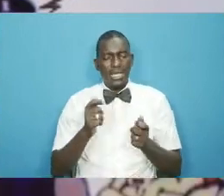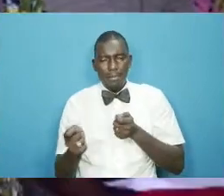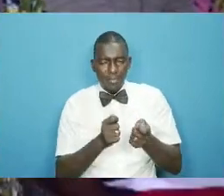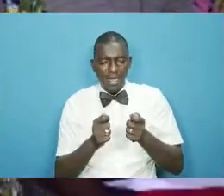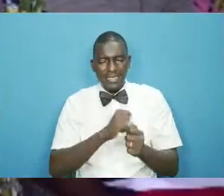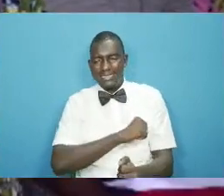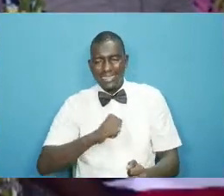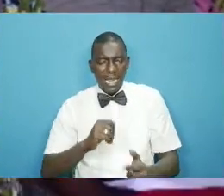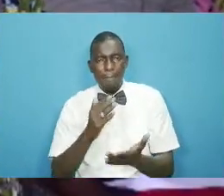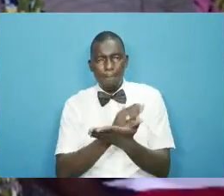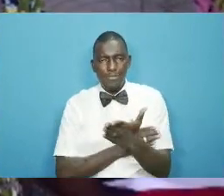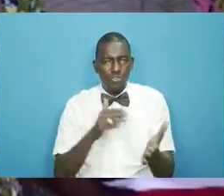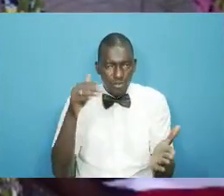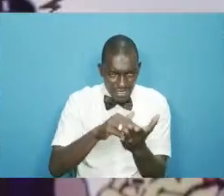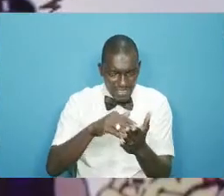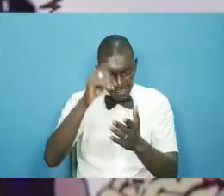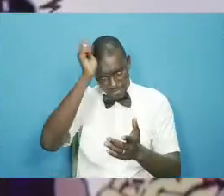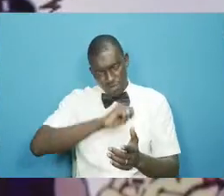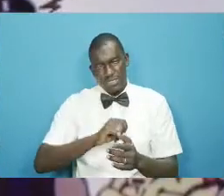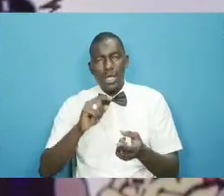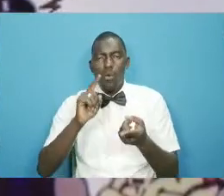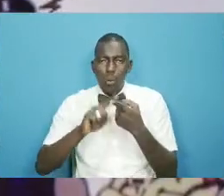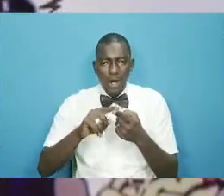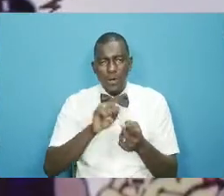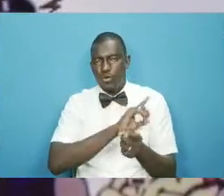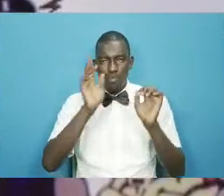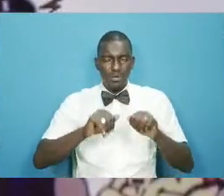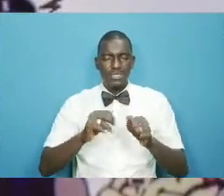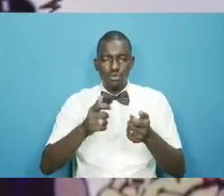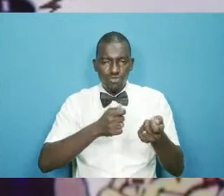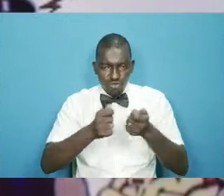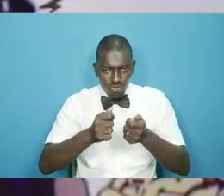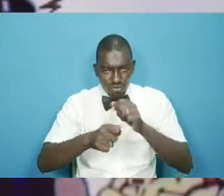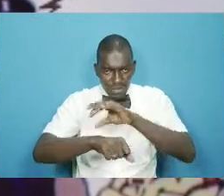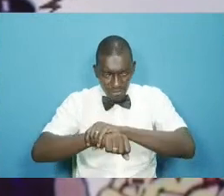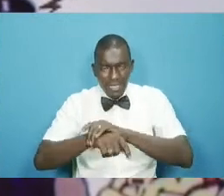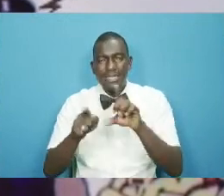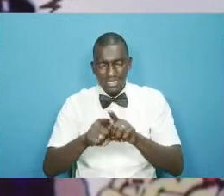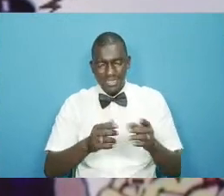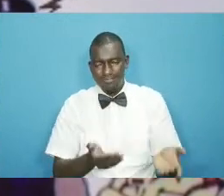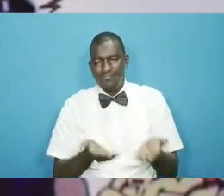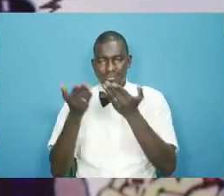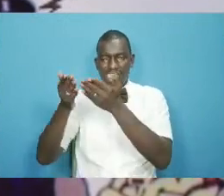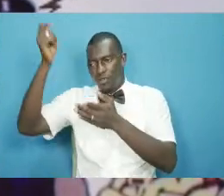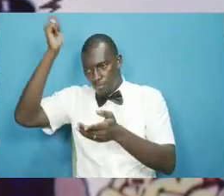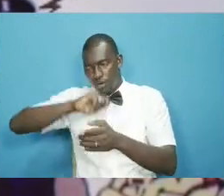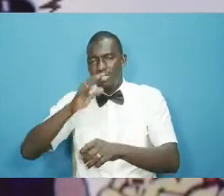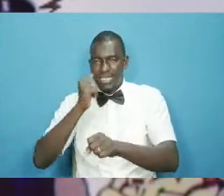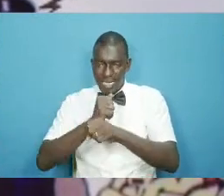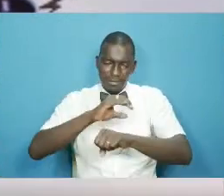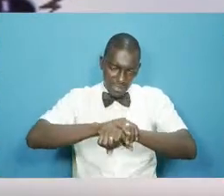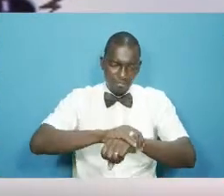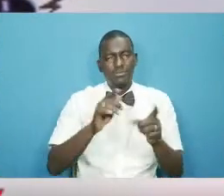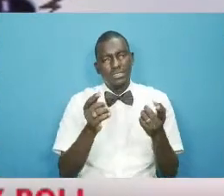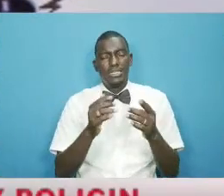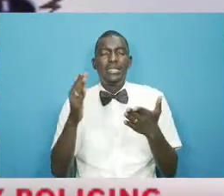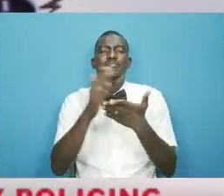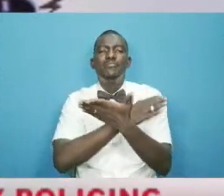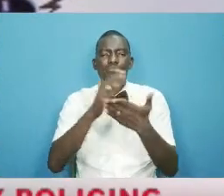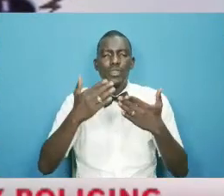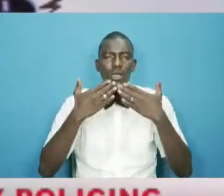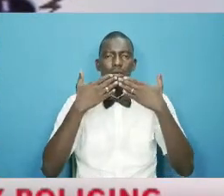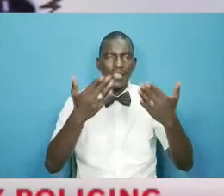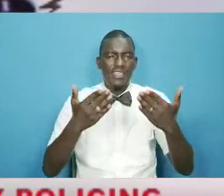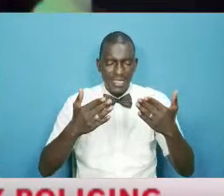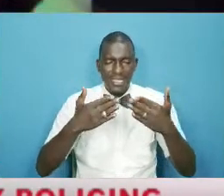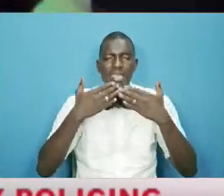it reaches the police. The ones we cannot handle, we will forward to the police for necessary action. Dissemination of information is important in